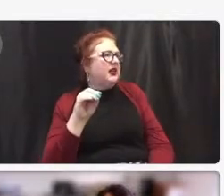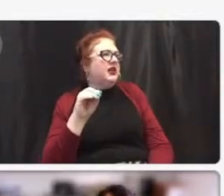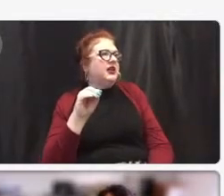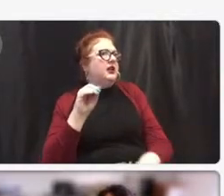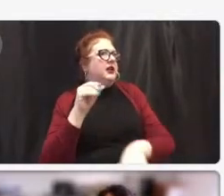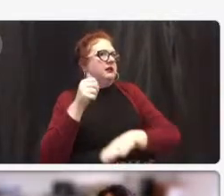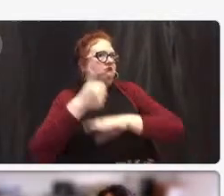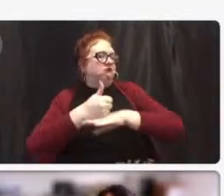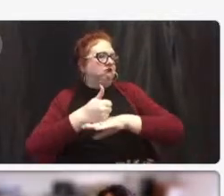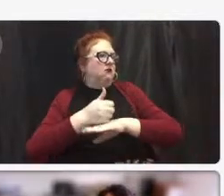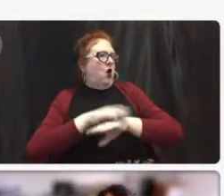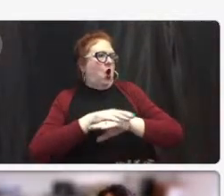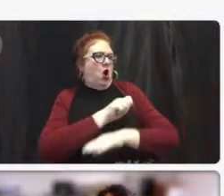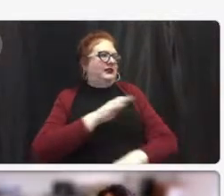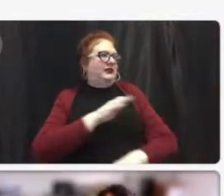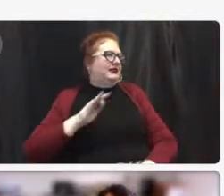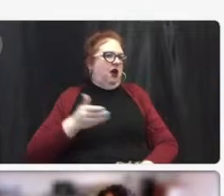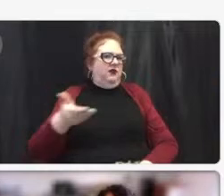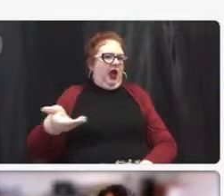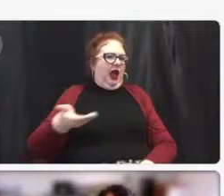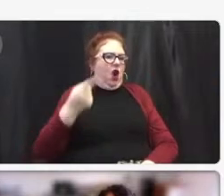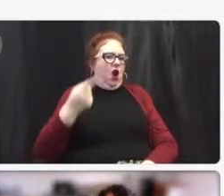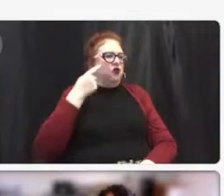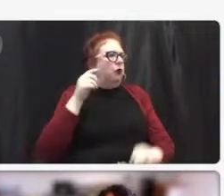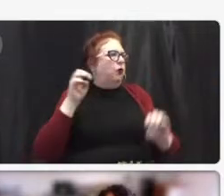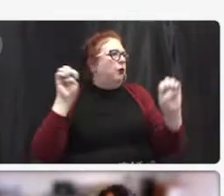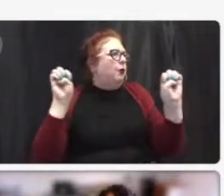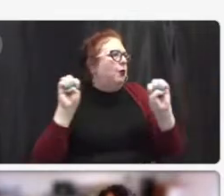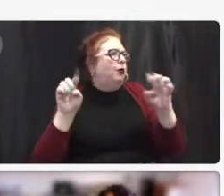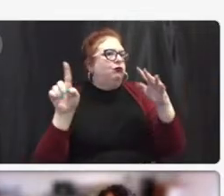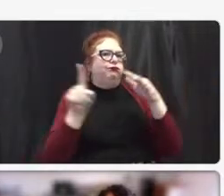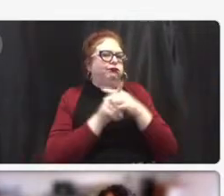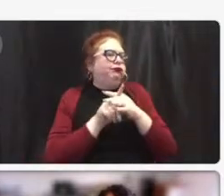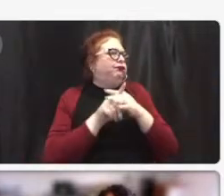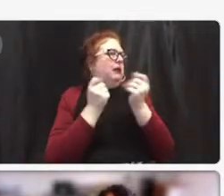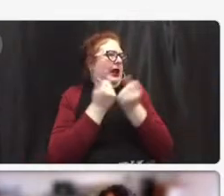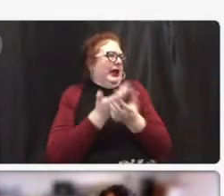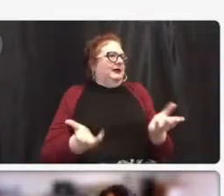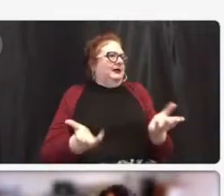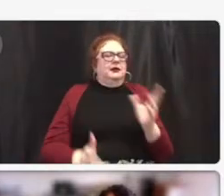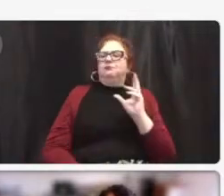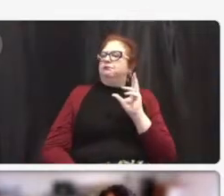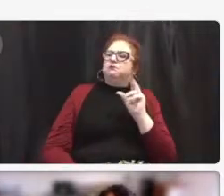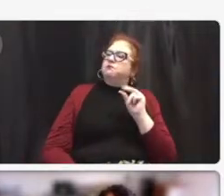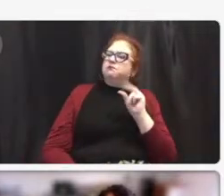on staff for No, sir. any emergencies or anything like that? No, sir. Okay.